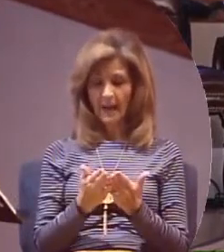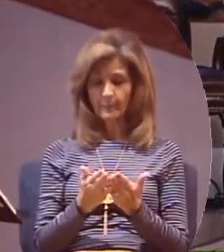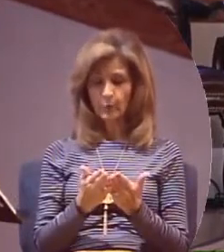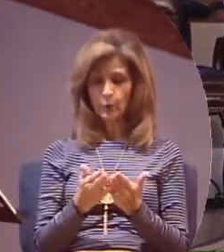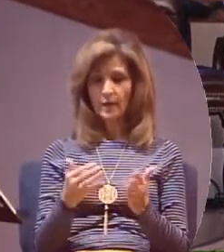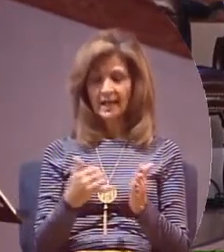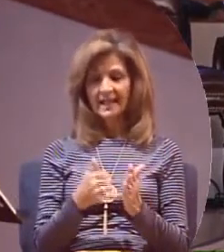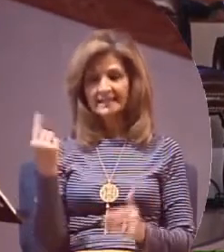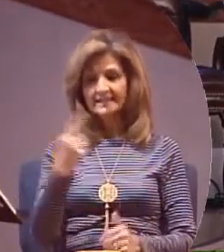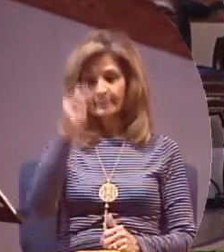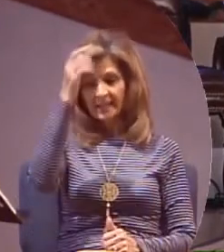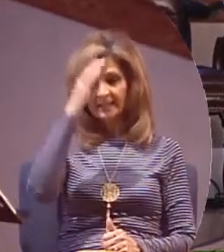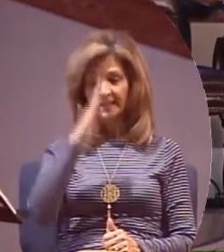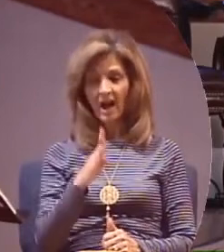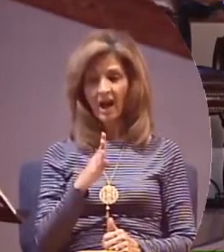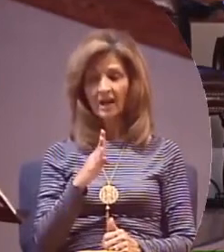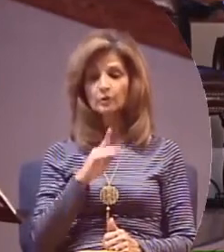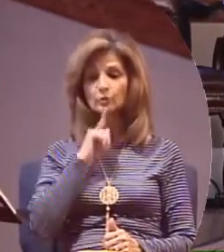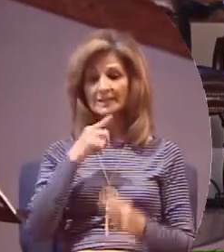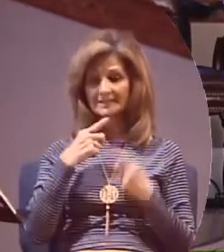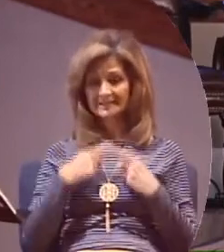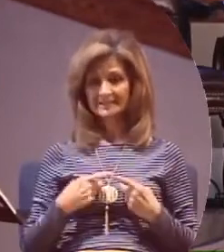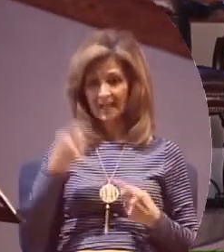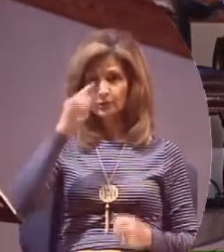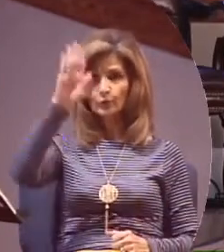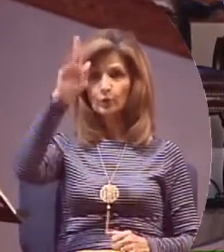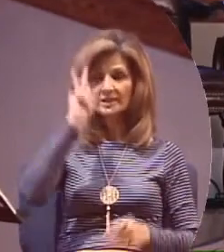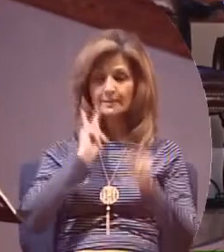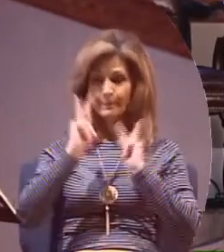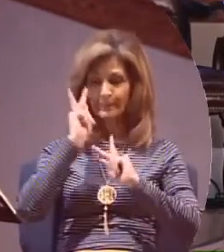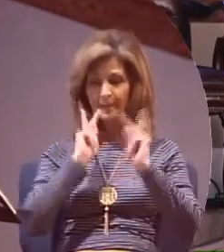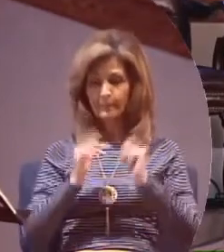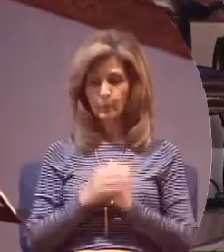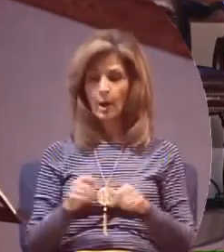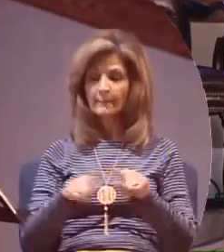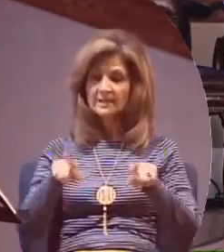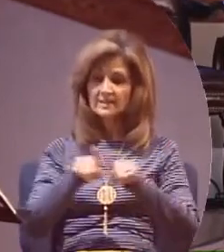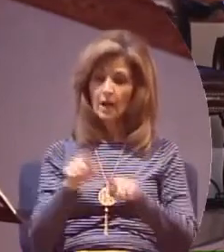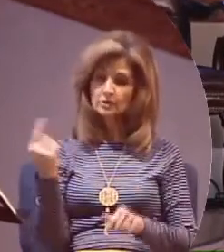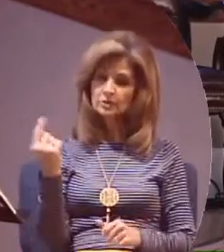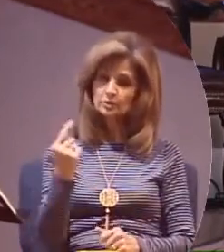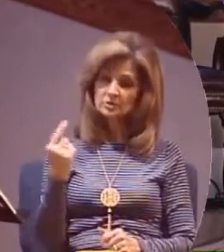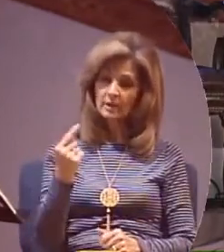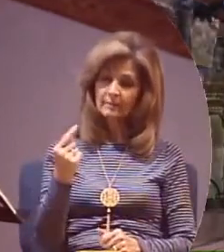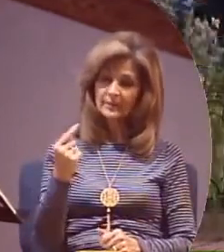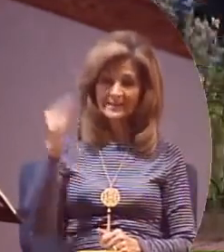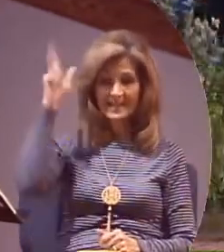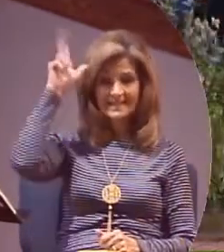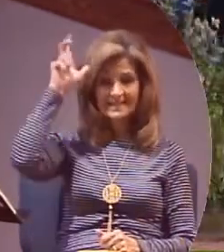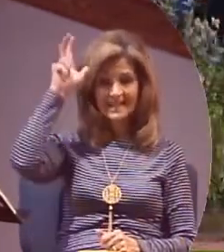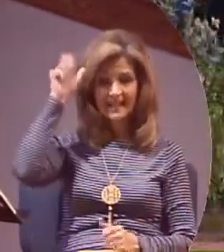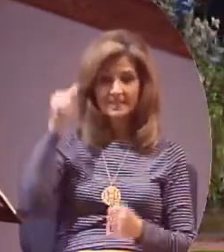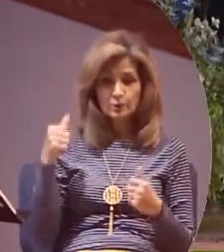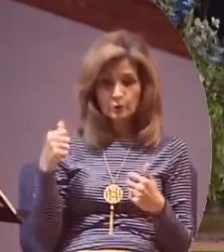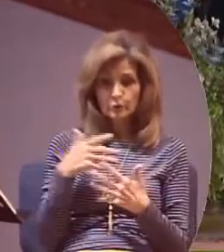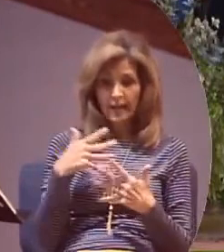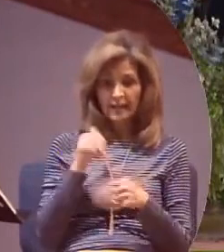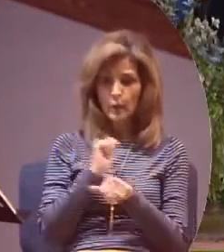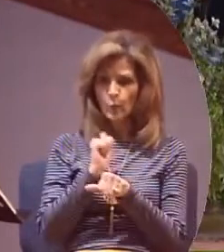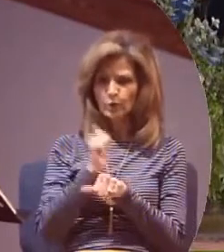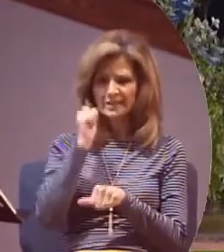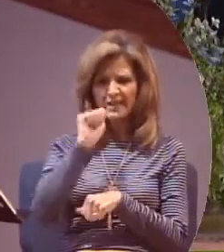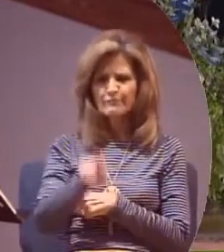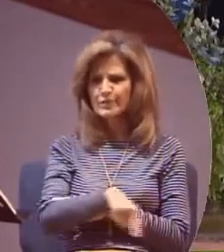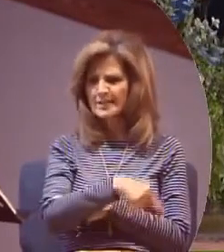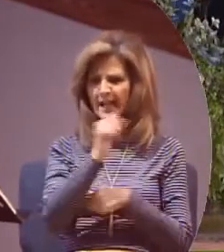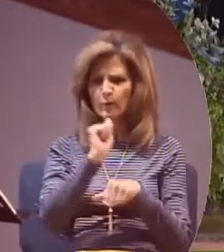is something that God desperately desires for His people. But it's also something that Satan fears and works day and night